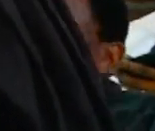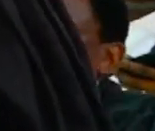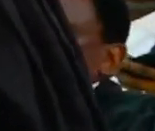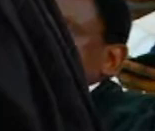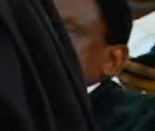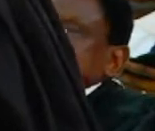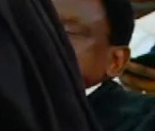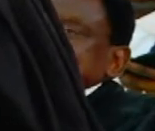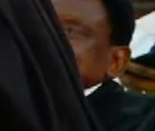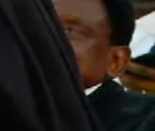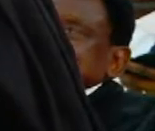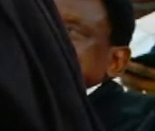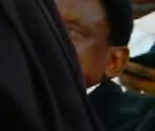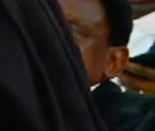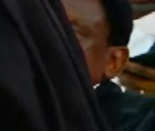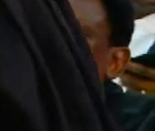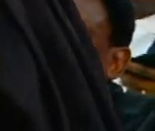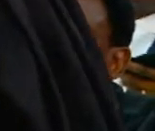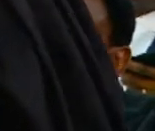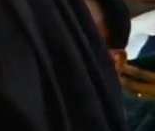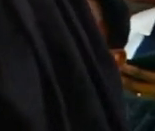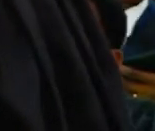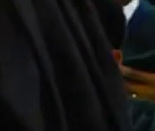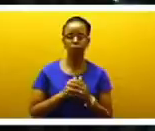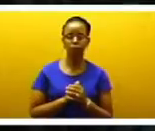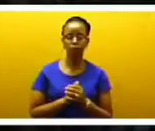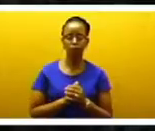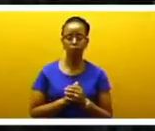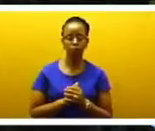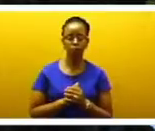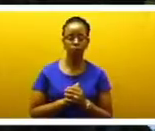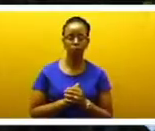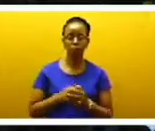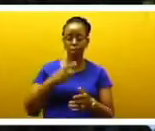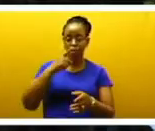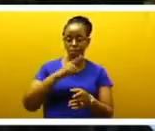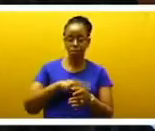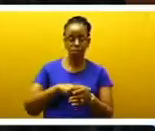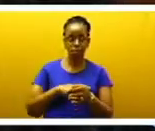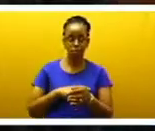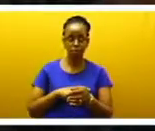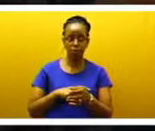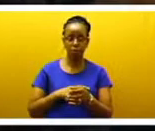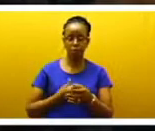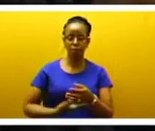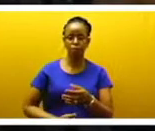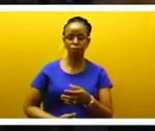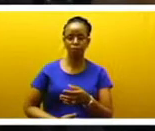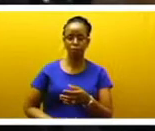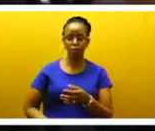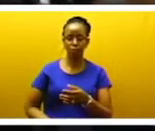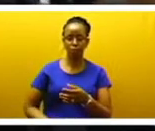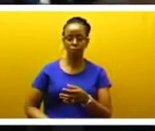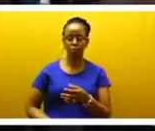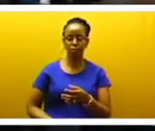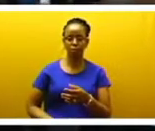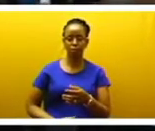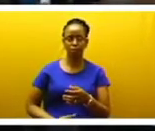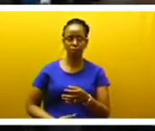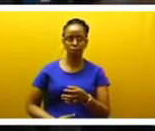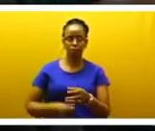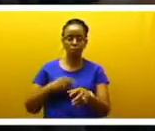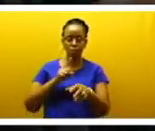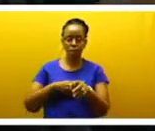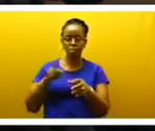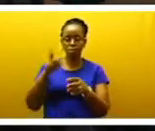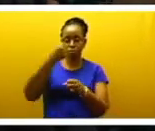that in making your final decisions, in reviewing your own